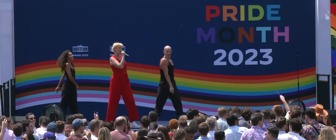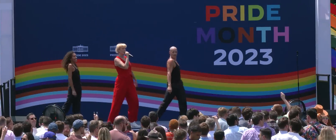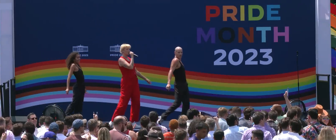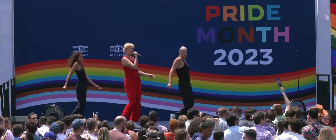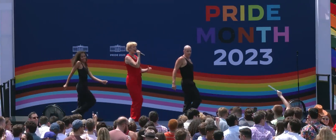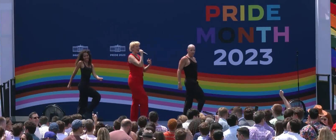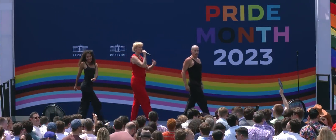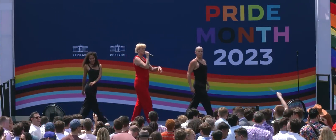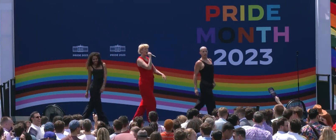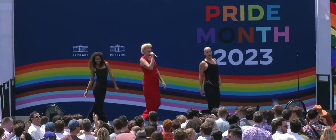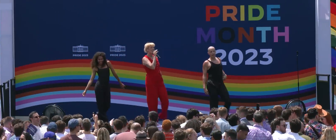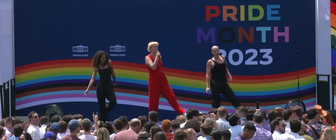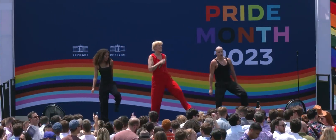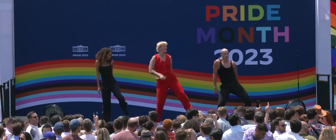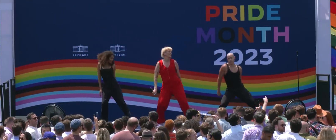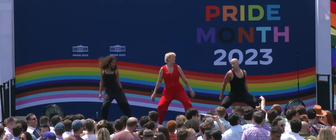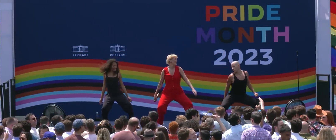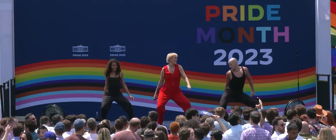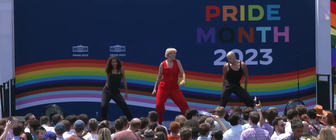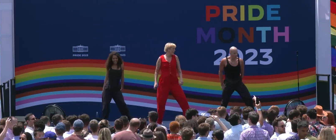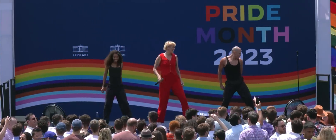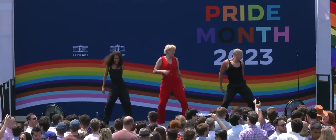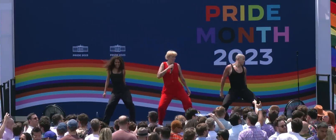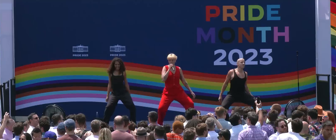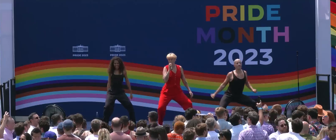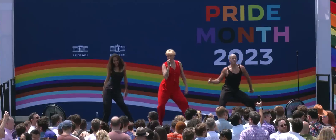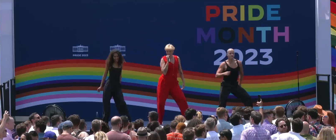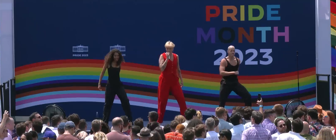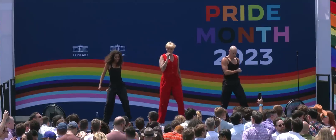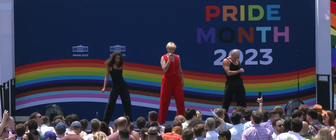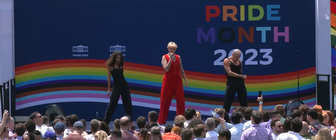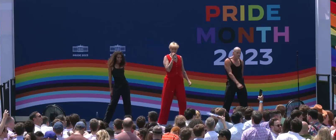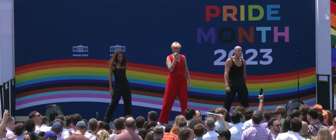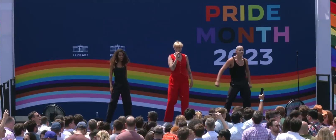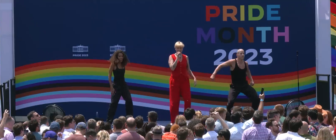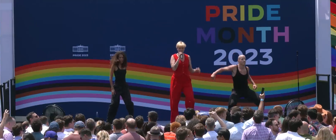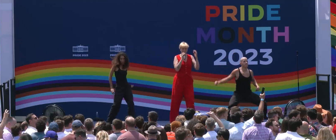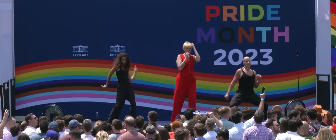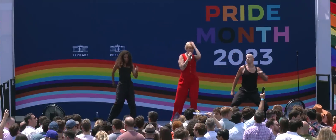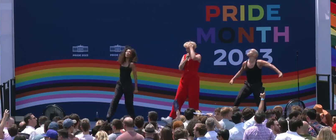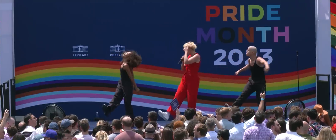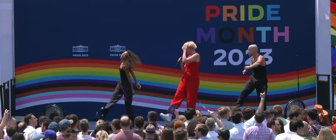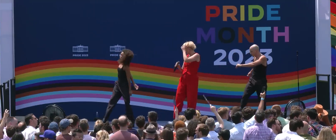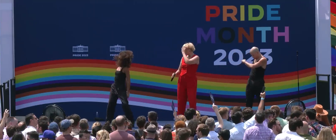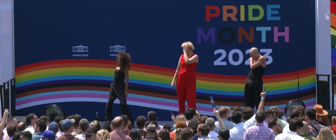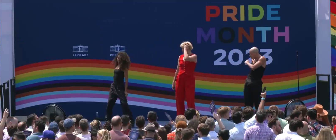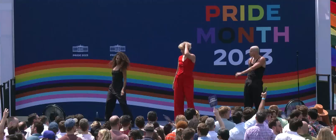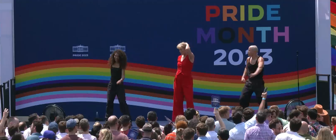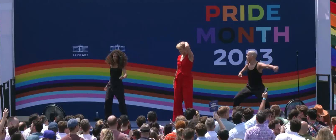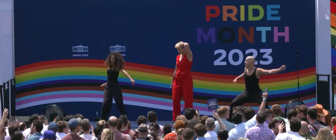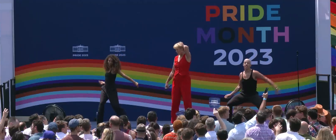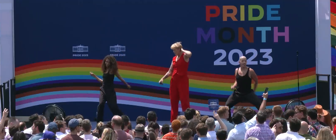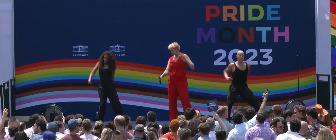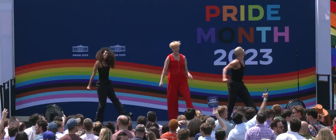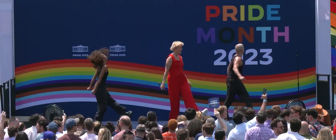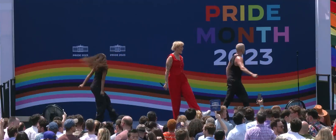On your little black dress. You wanna work a good sweat.